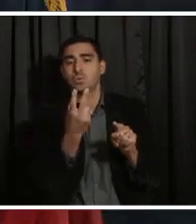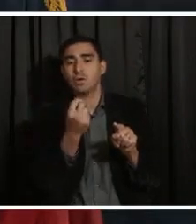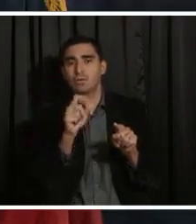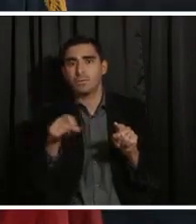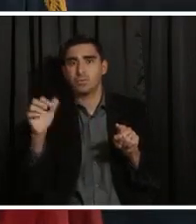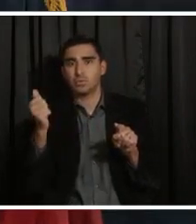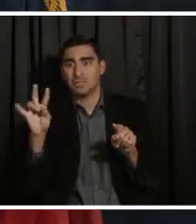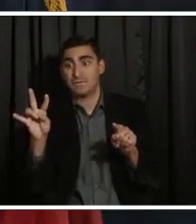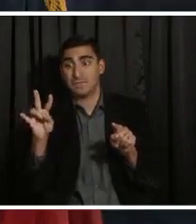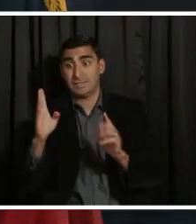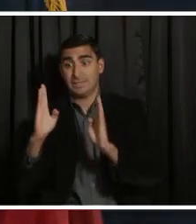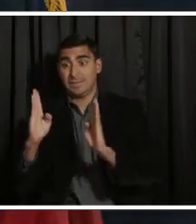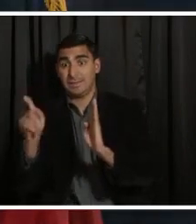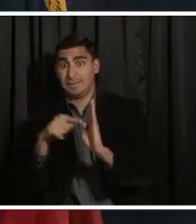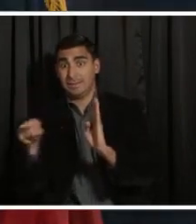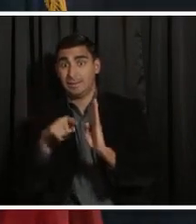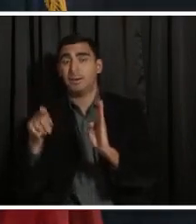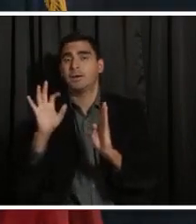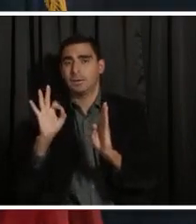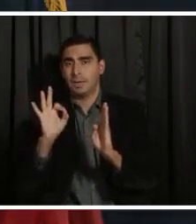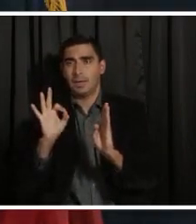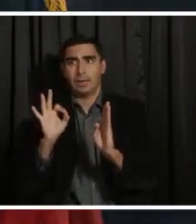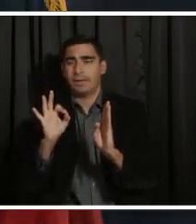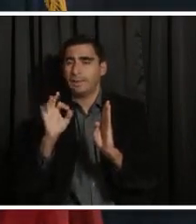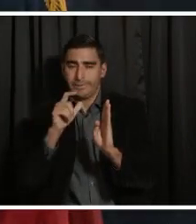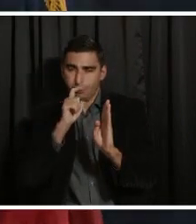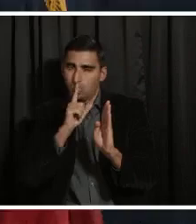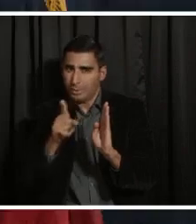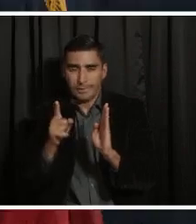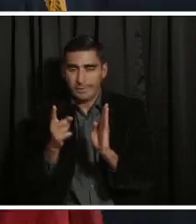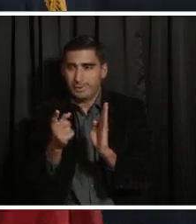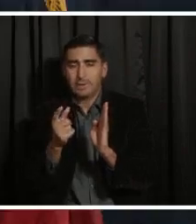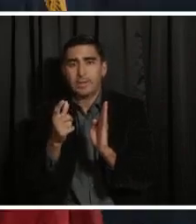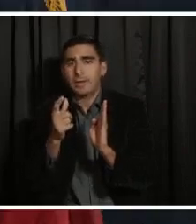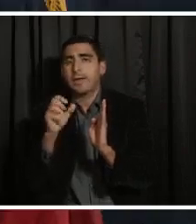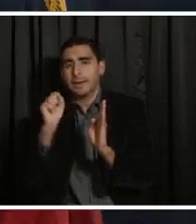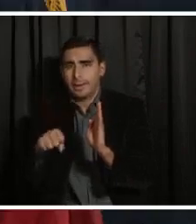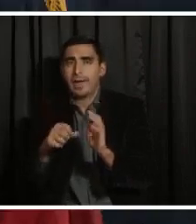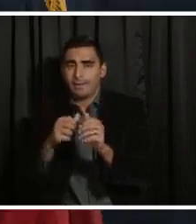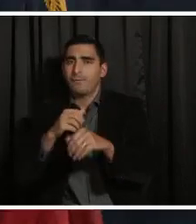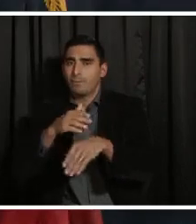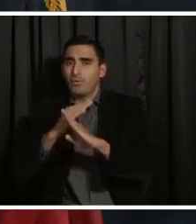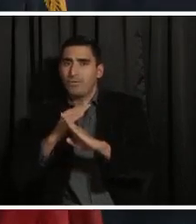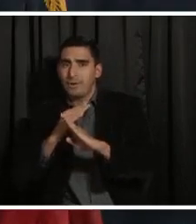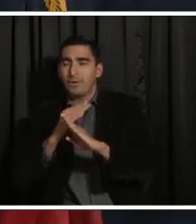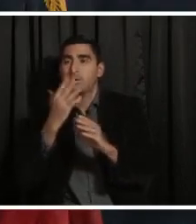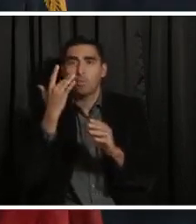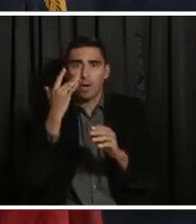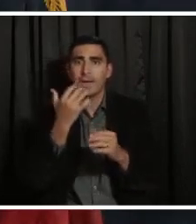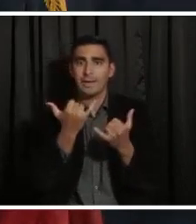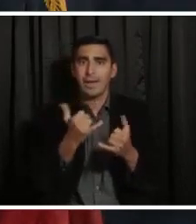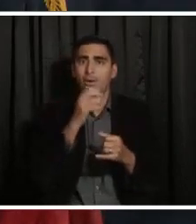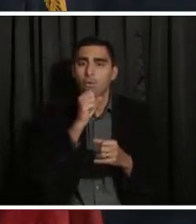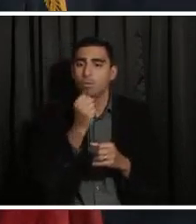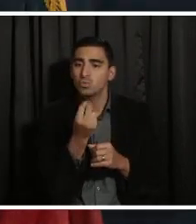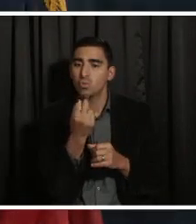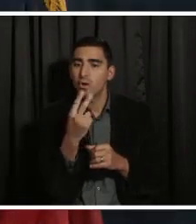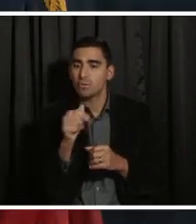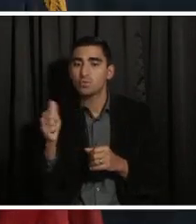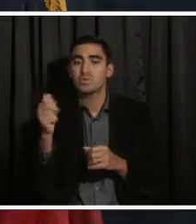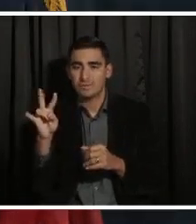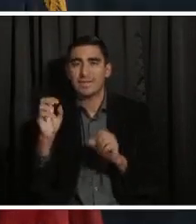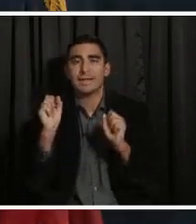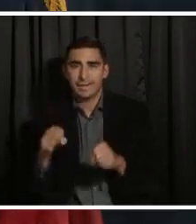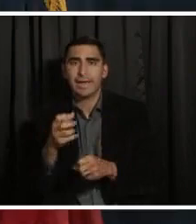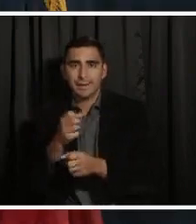9 that are 12 to 17, unnecessary hospitalizations, because everybody 12 to 17 can get vaccinated today.